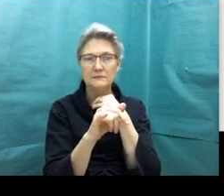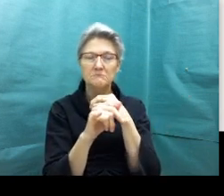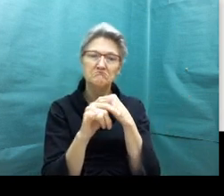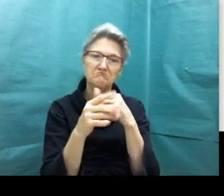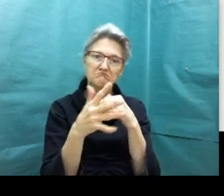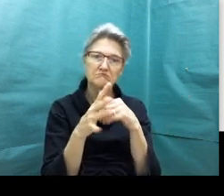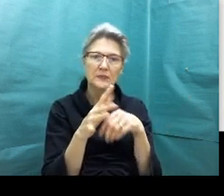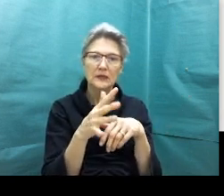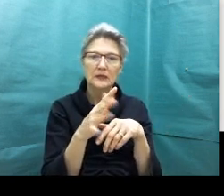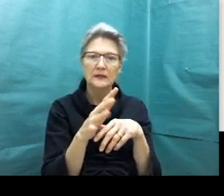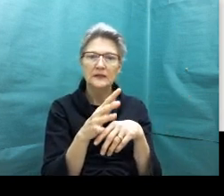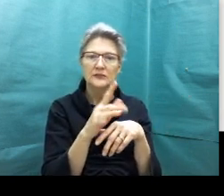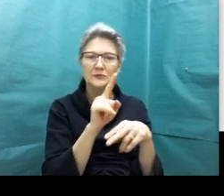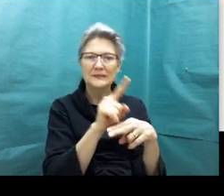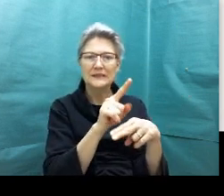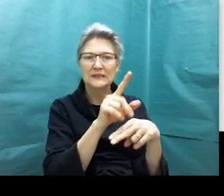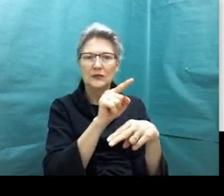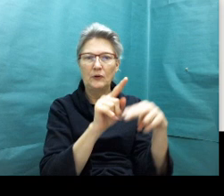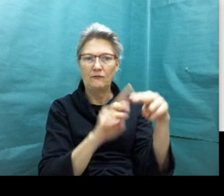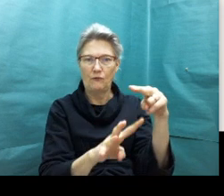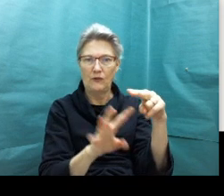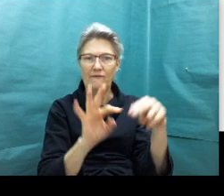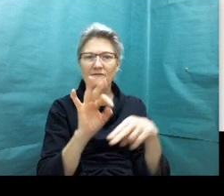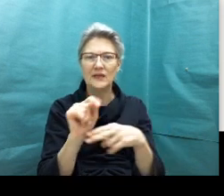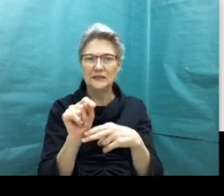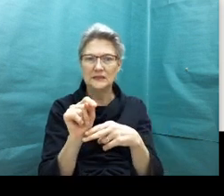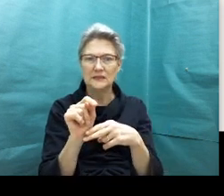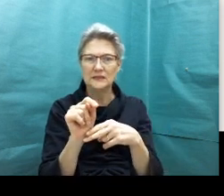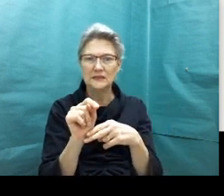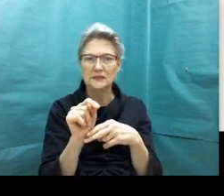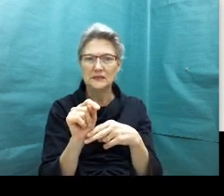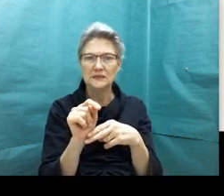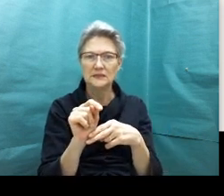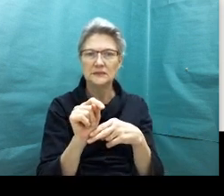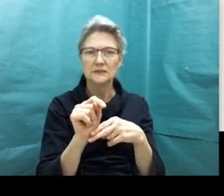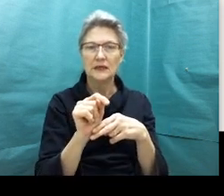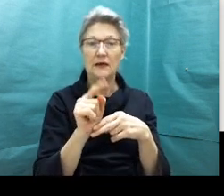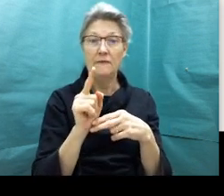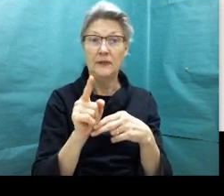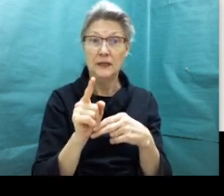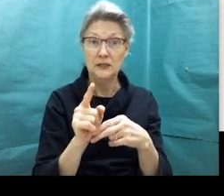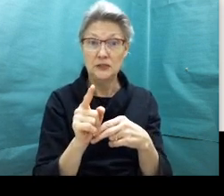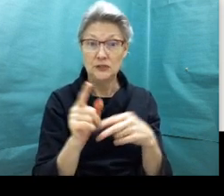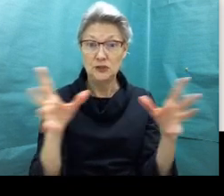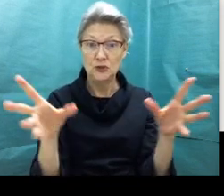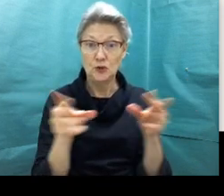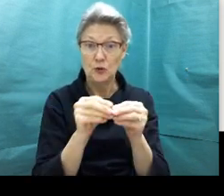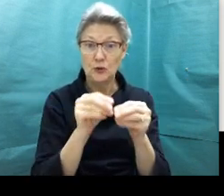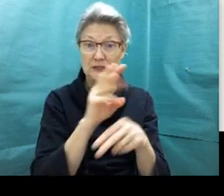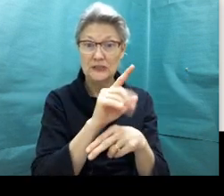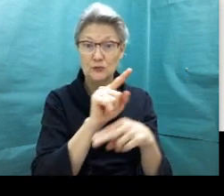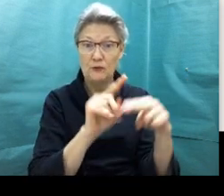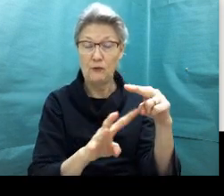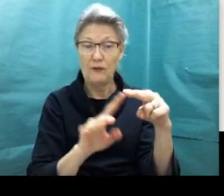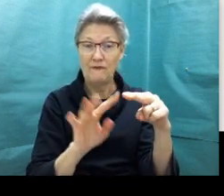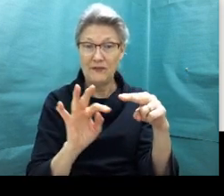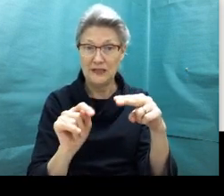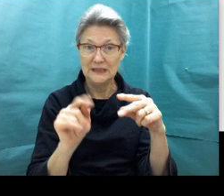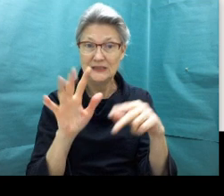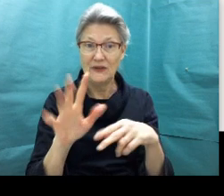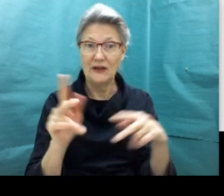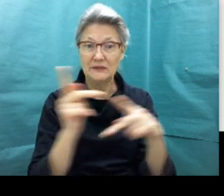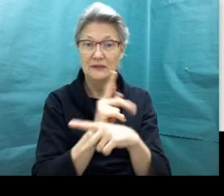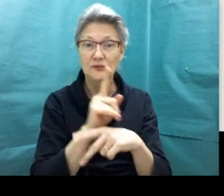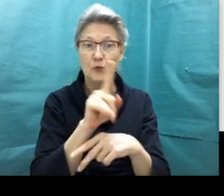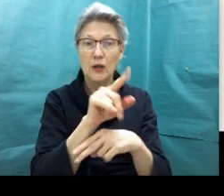is 6 1/4 feet. So if this total 6 1/4 feet is 5 times 1 1/4